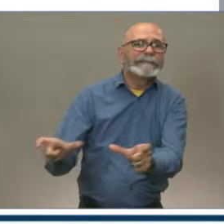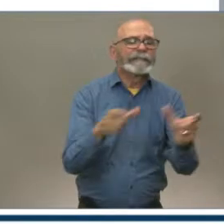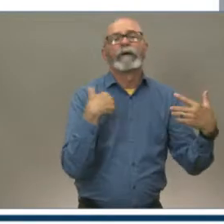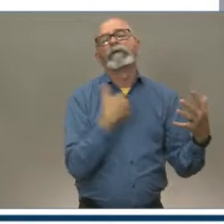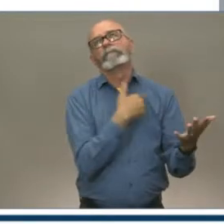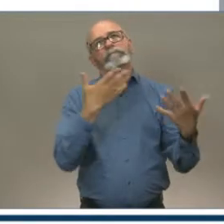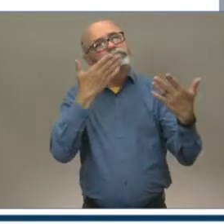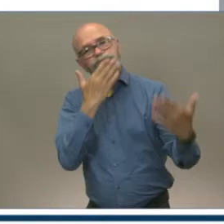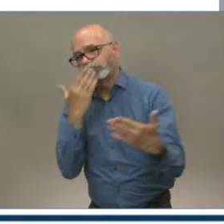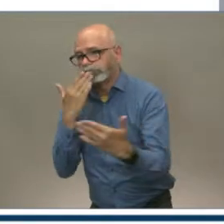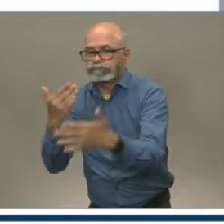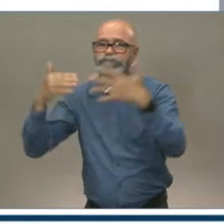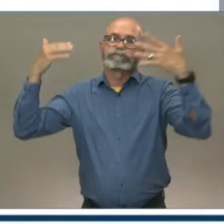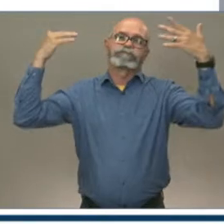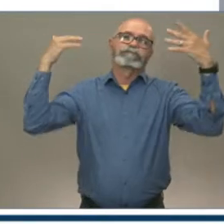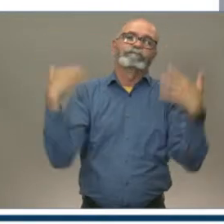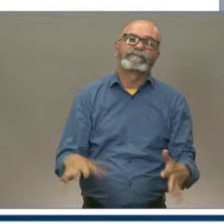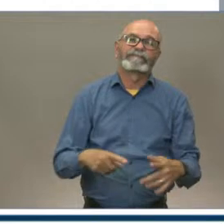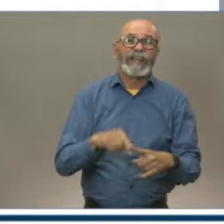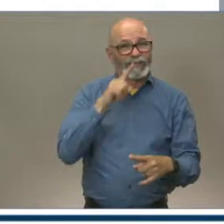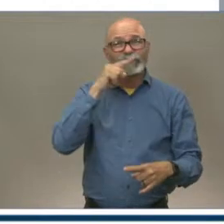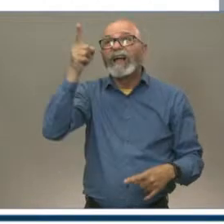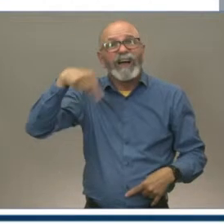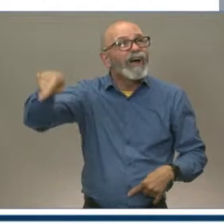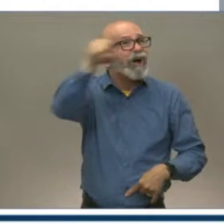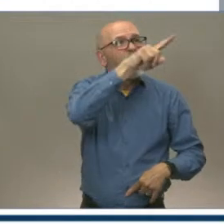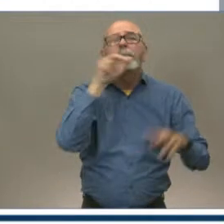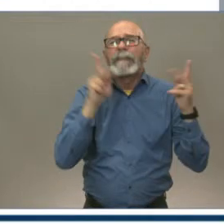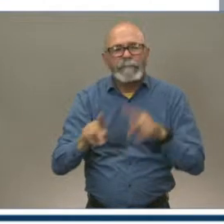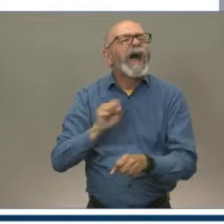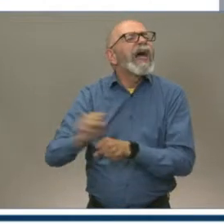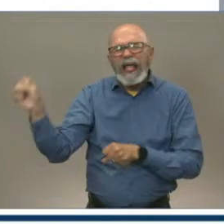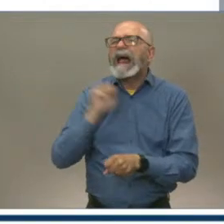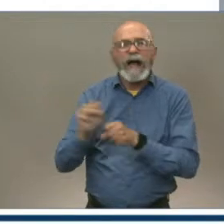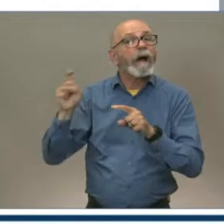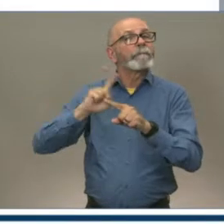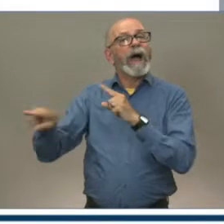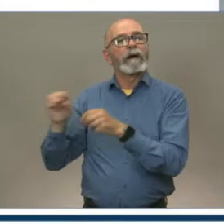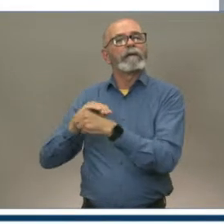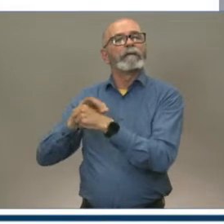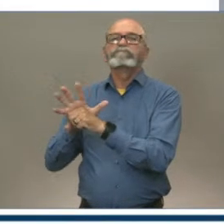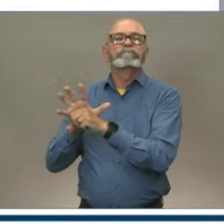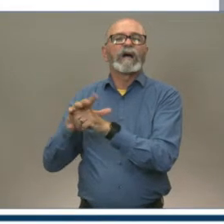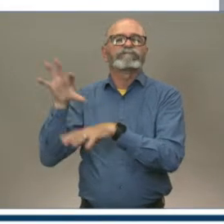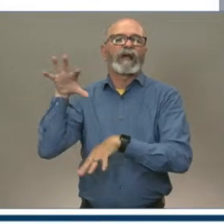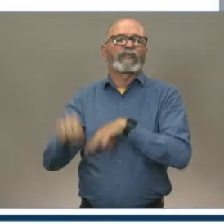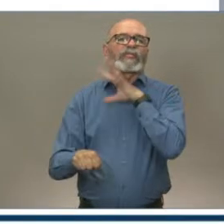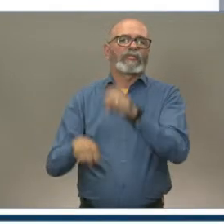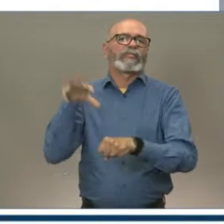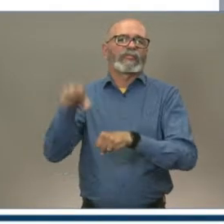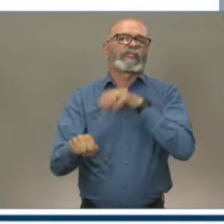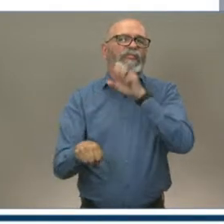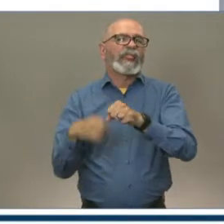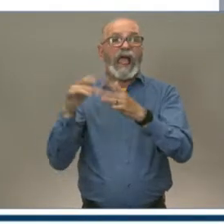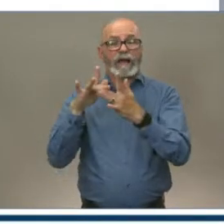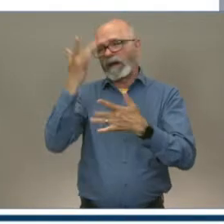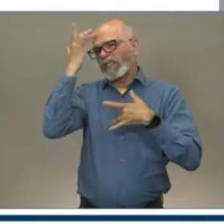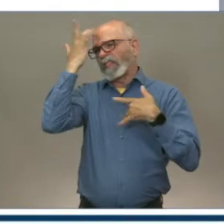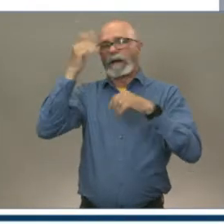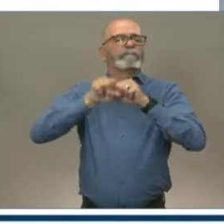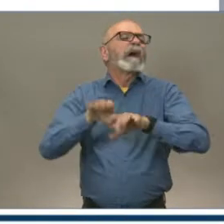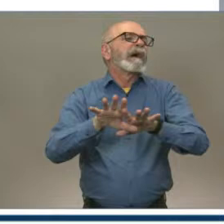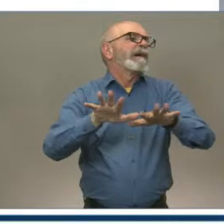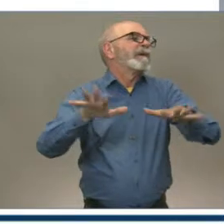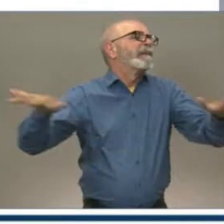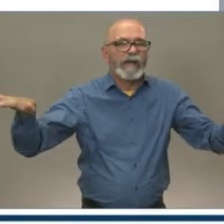no matter how hard everyone is working, COVID has found a way into some of our schools. I want to reassure parents, those